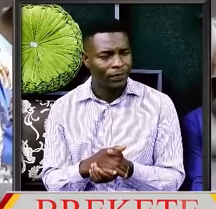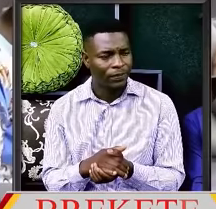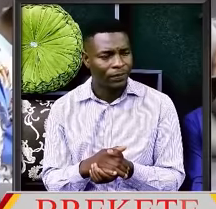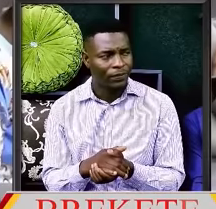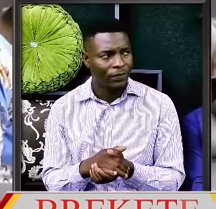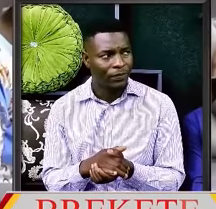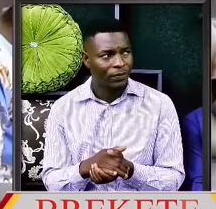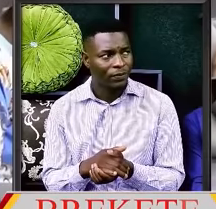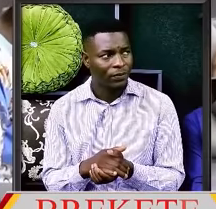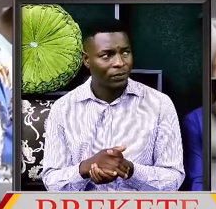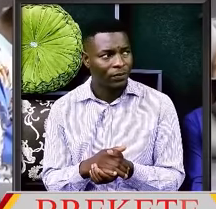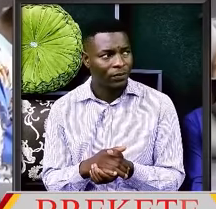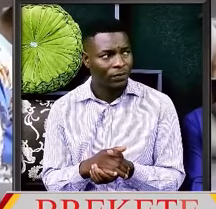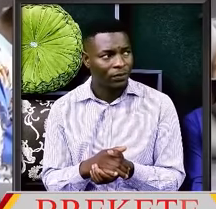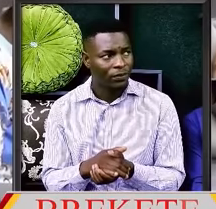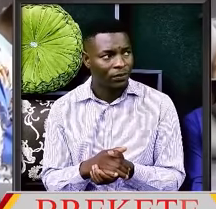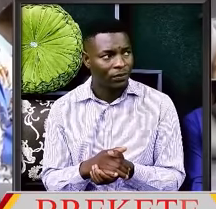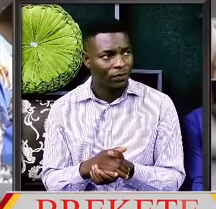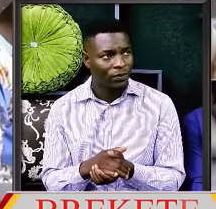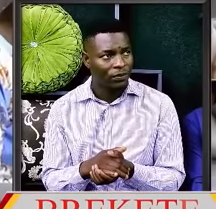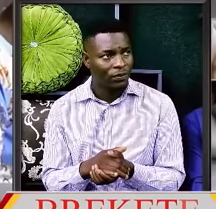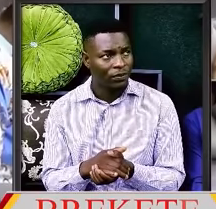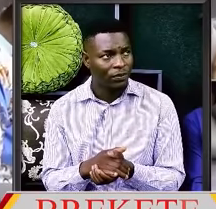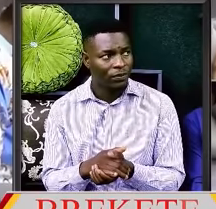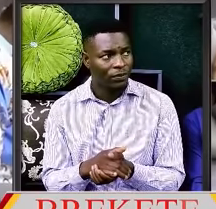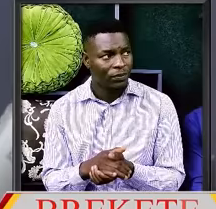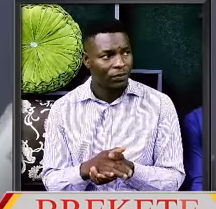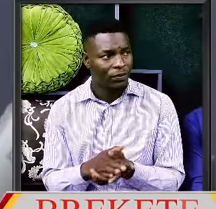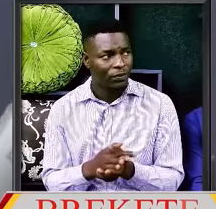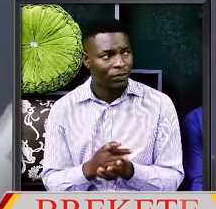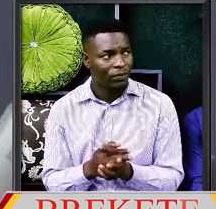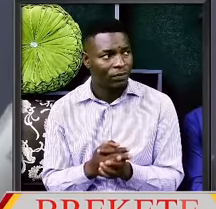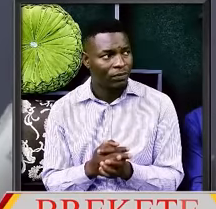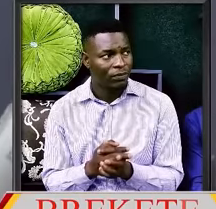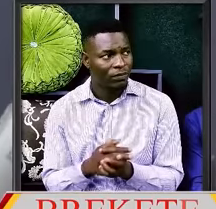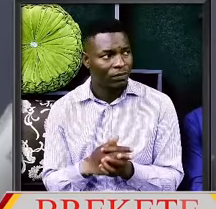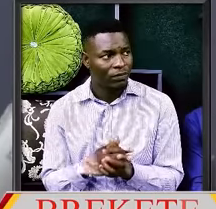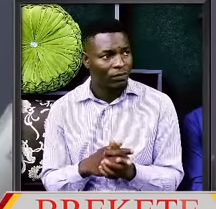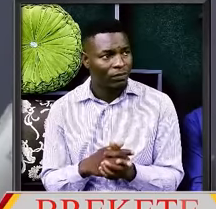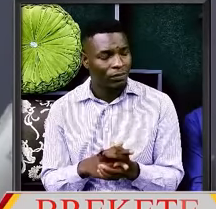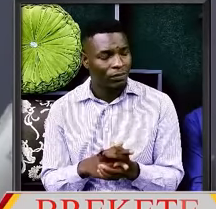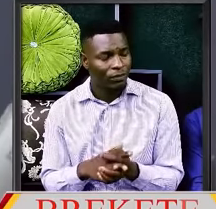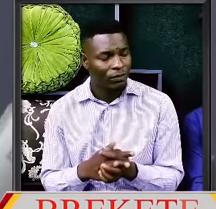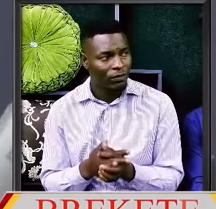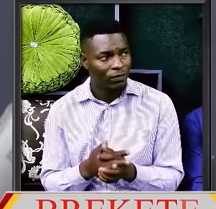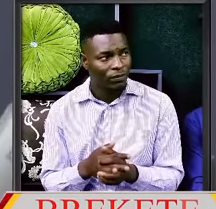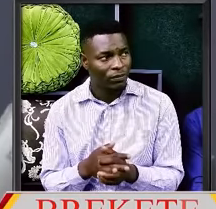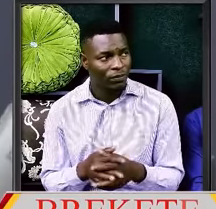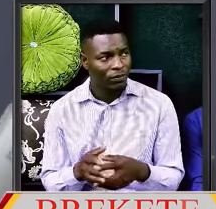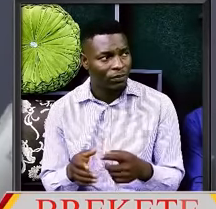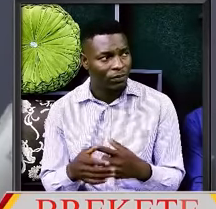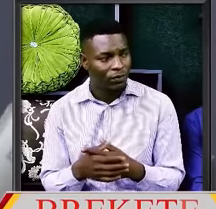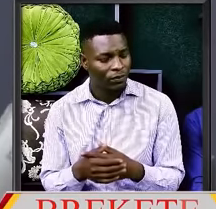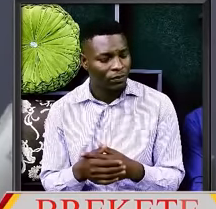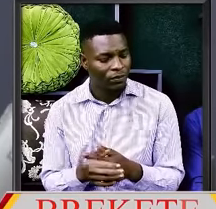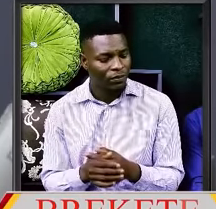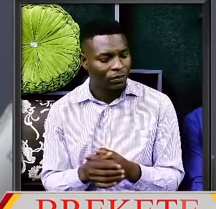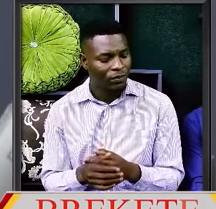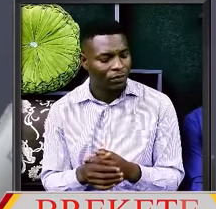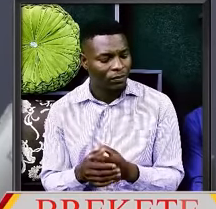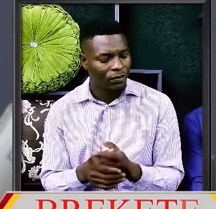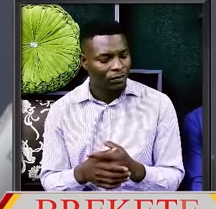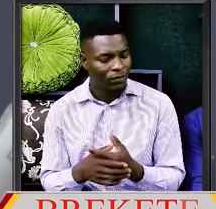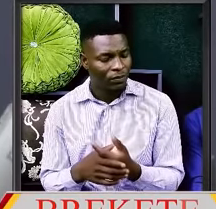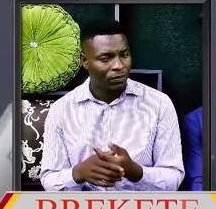detain them. But also because the one about wanted you need to be